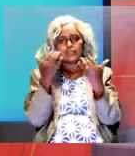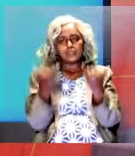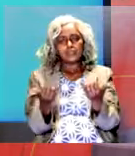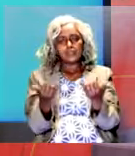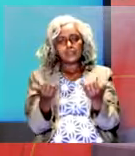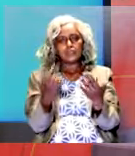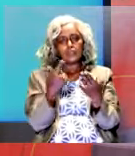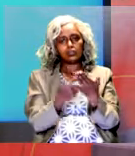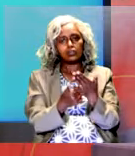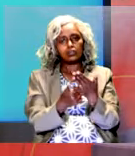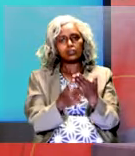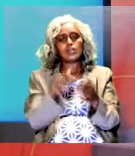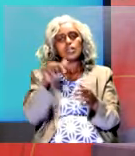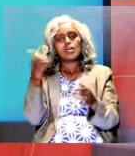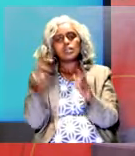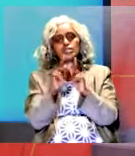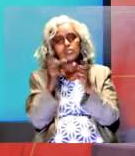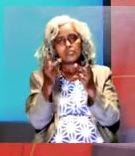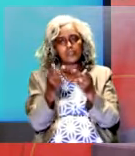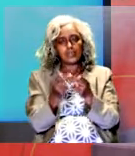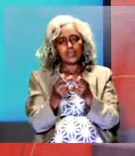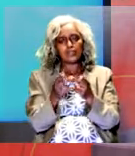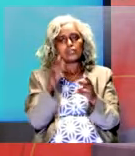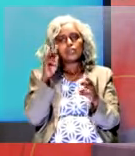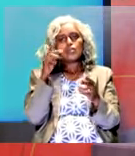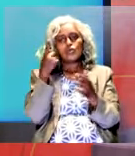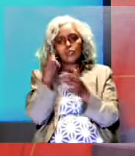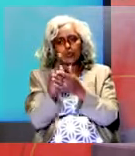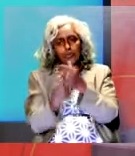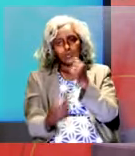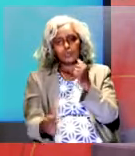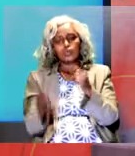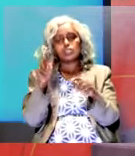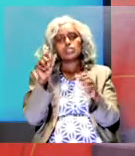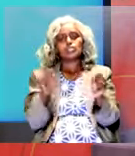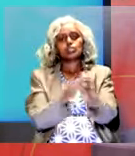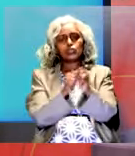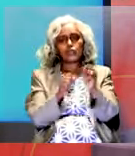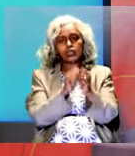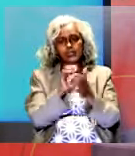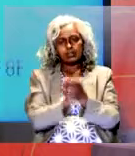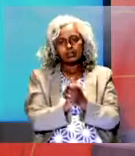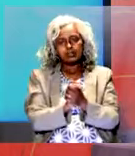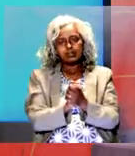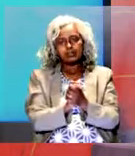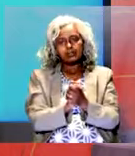Now let's see another part, monotonic sequences. Monotonic sequence.